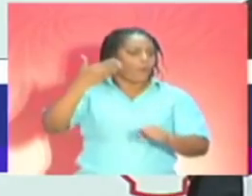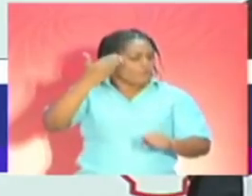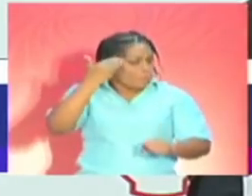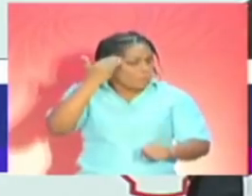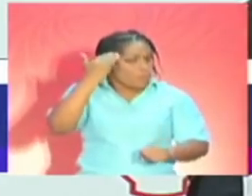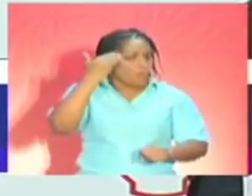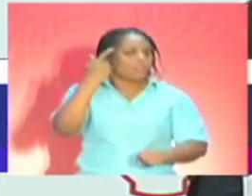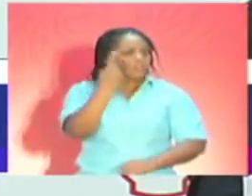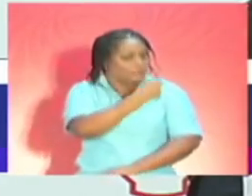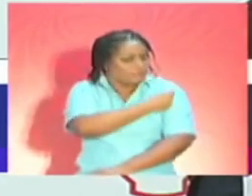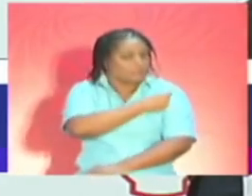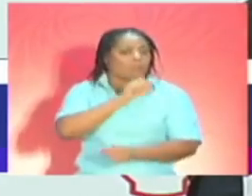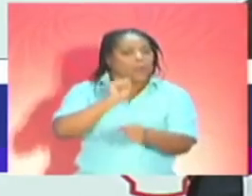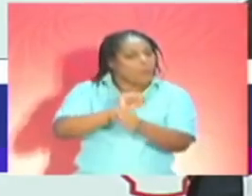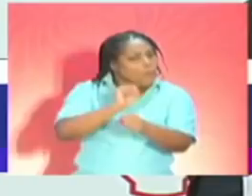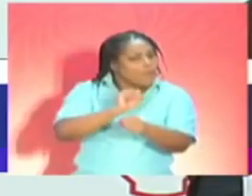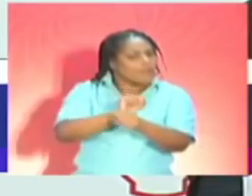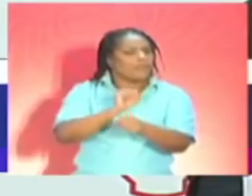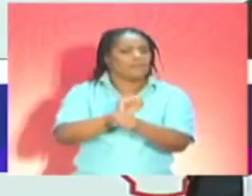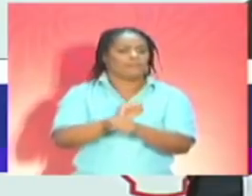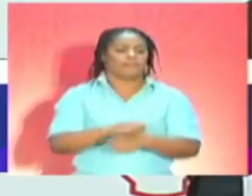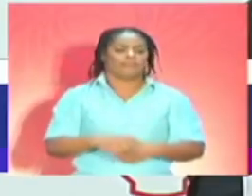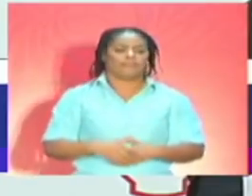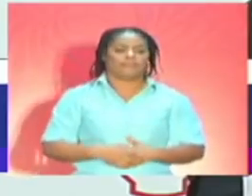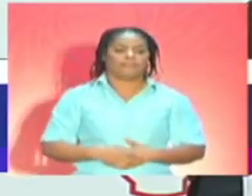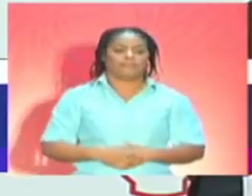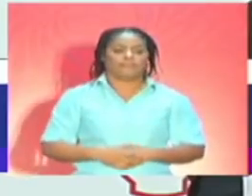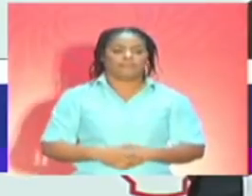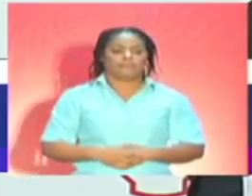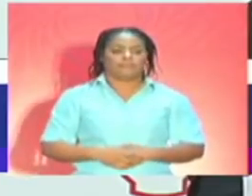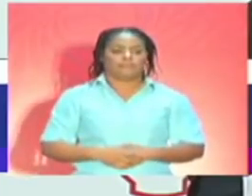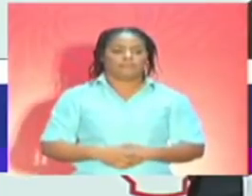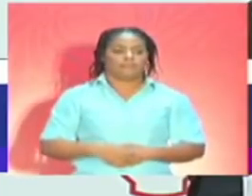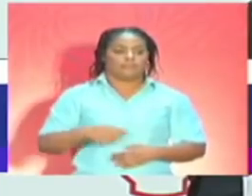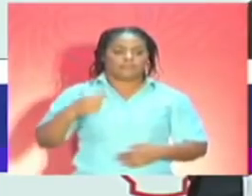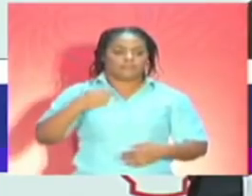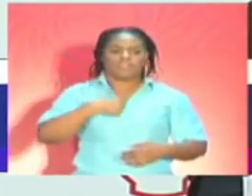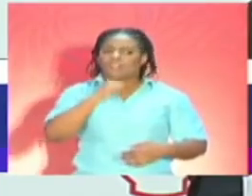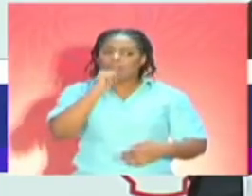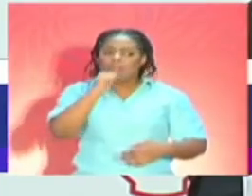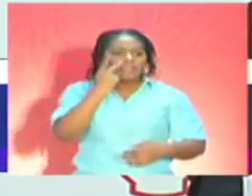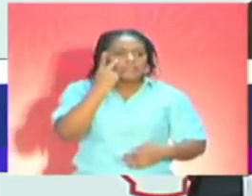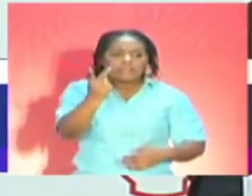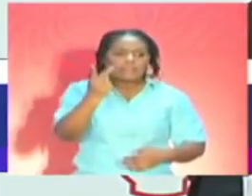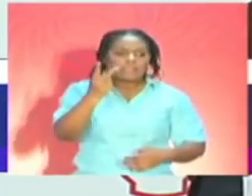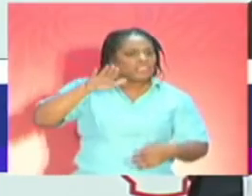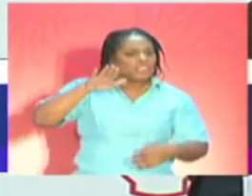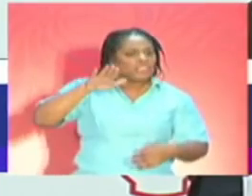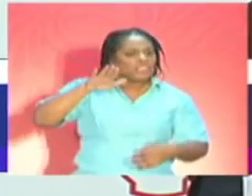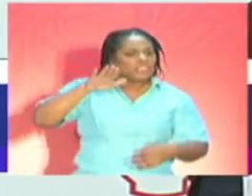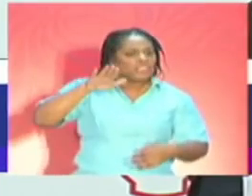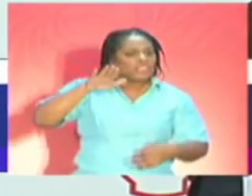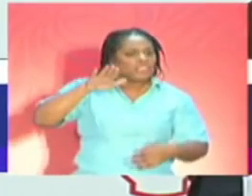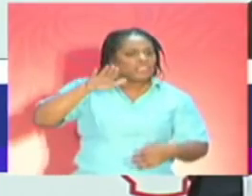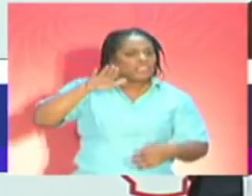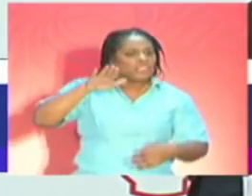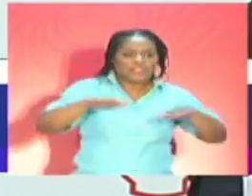A little bit on the side, I had not seen a child with whooping cough in Trinidad until I went to do postgraduate in the